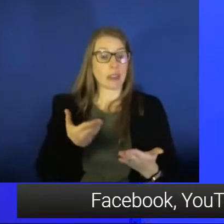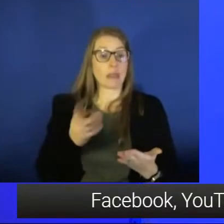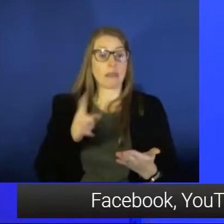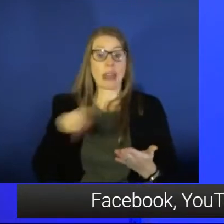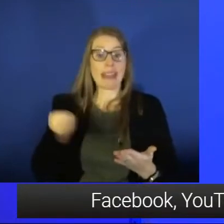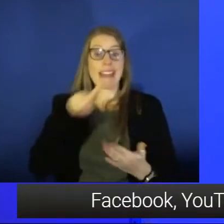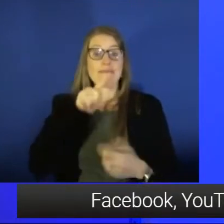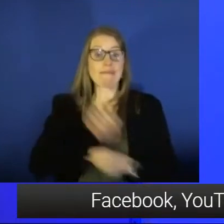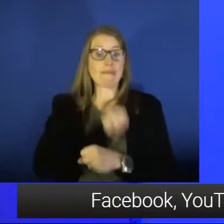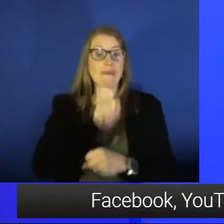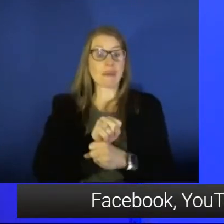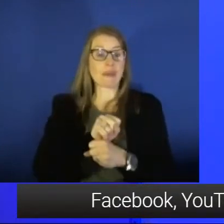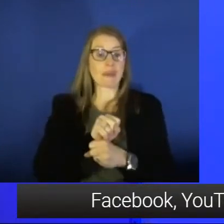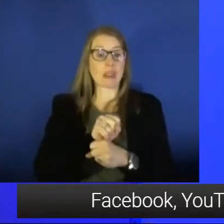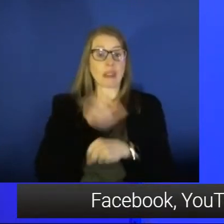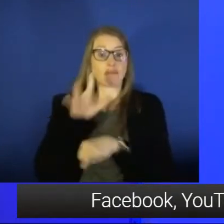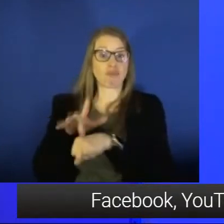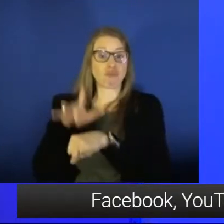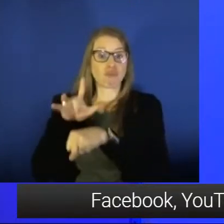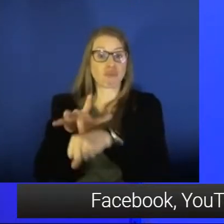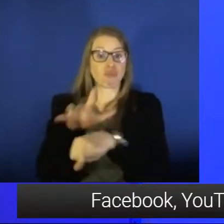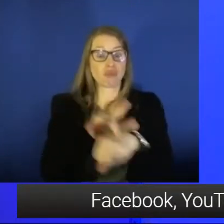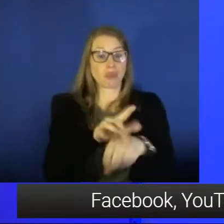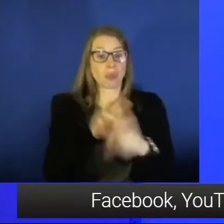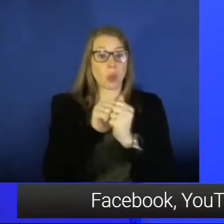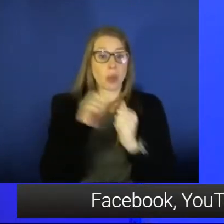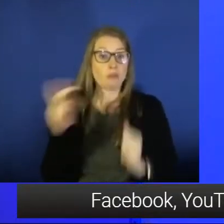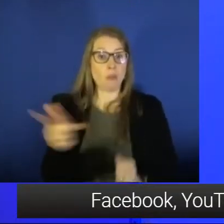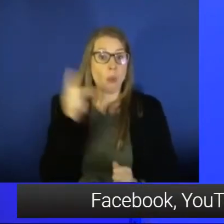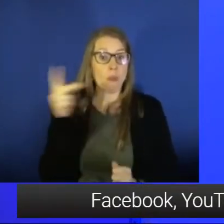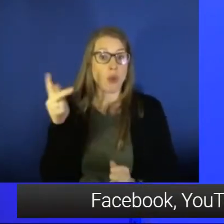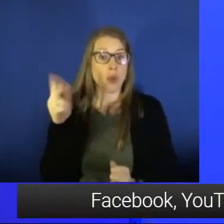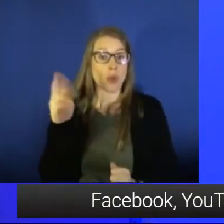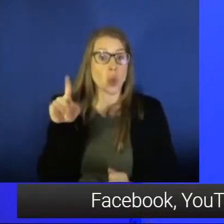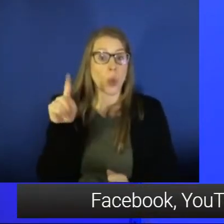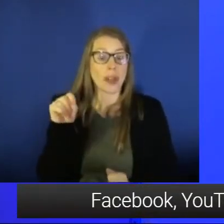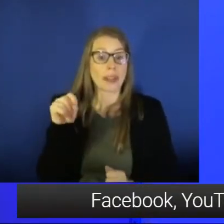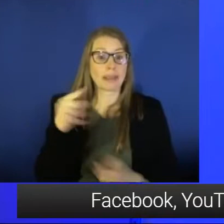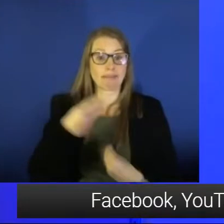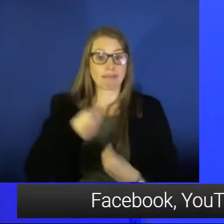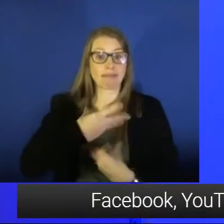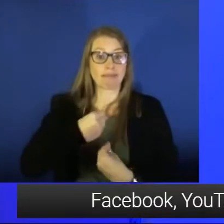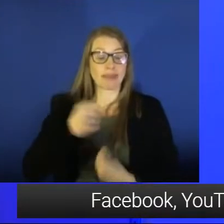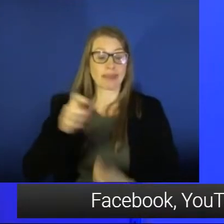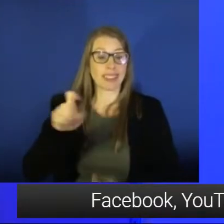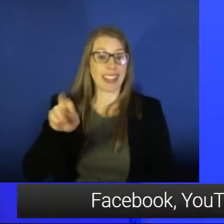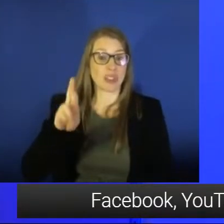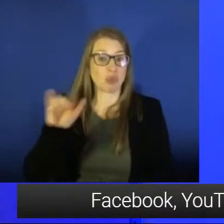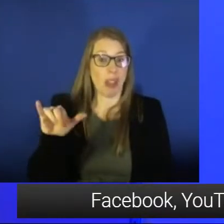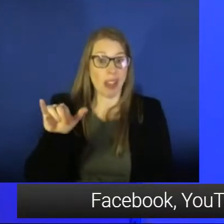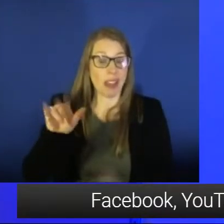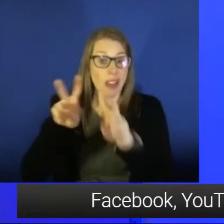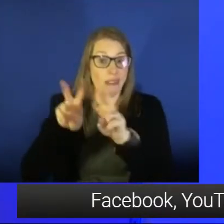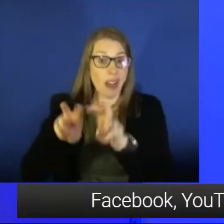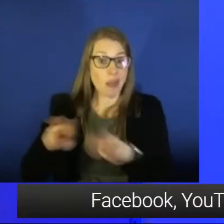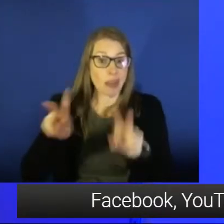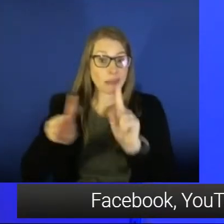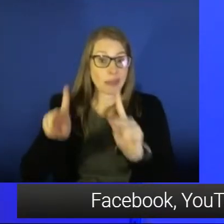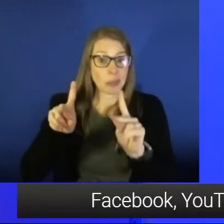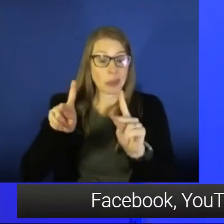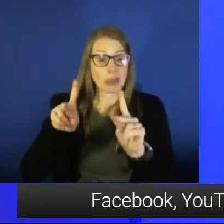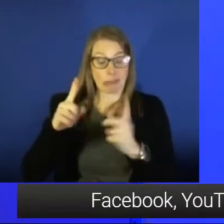to small areas with mobile units to take x-rays to evaluate people. Because I think until we